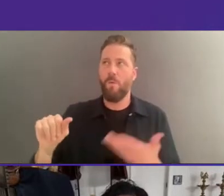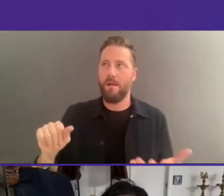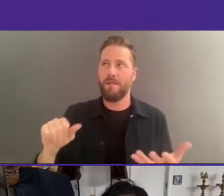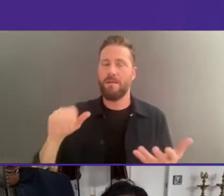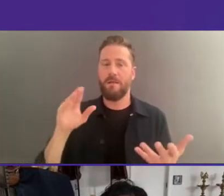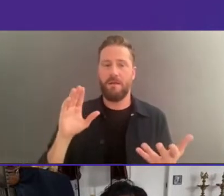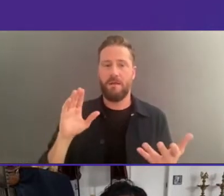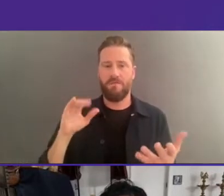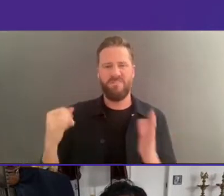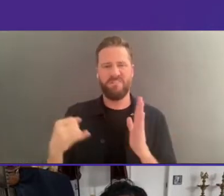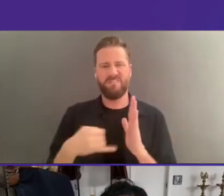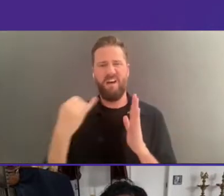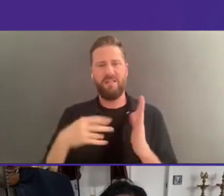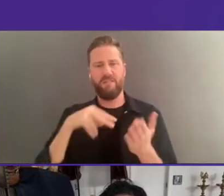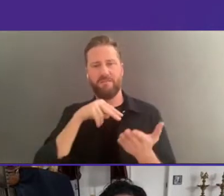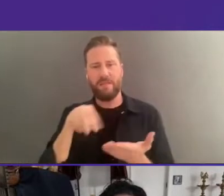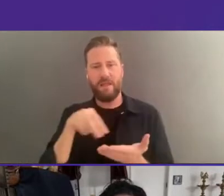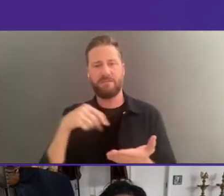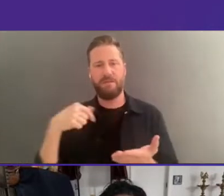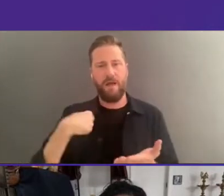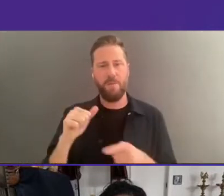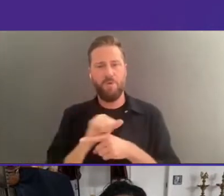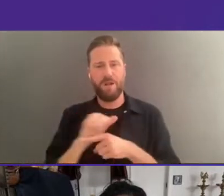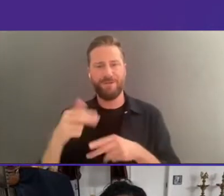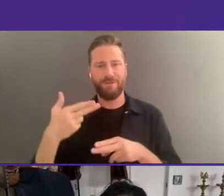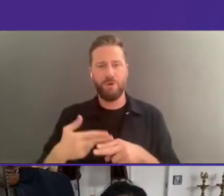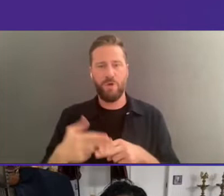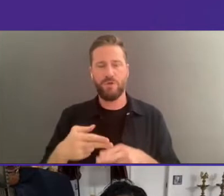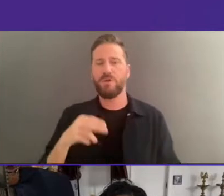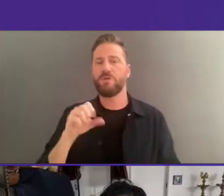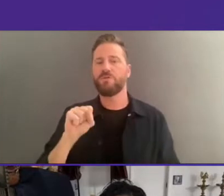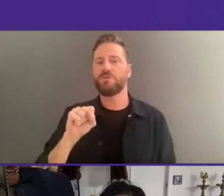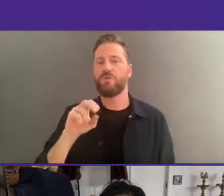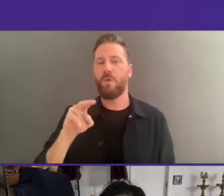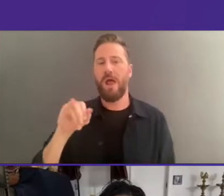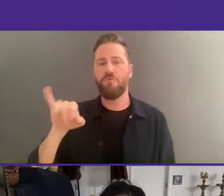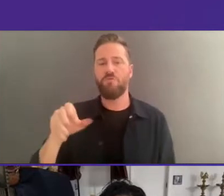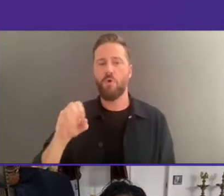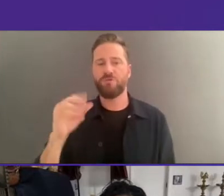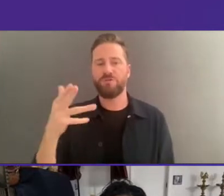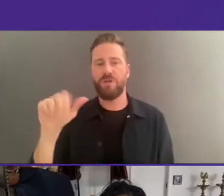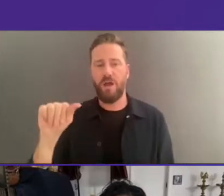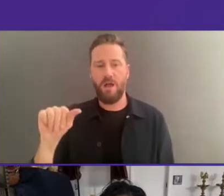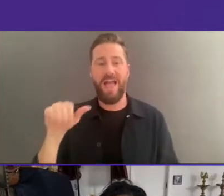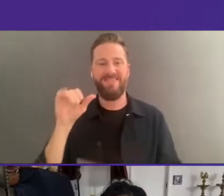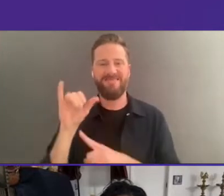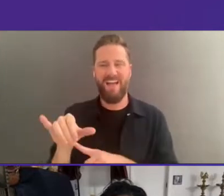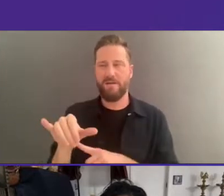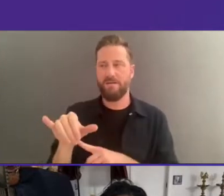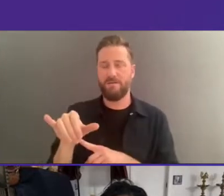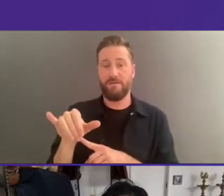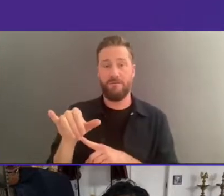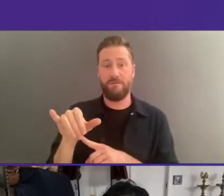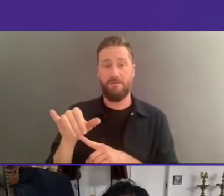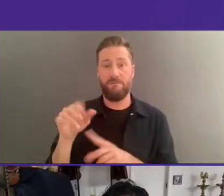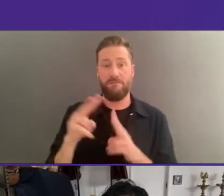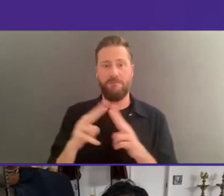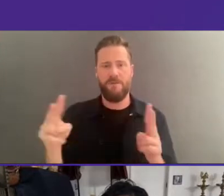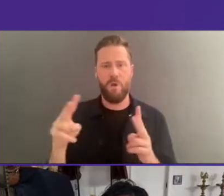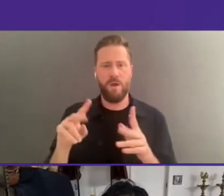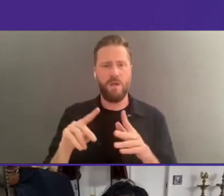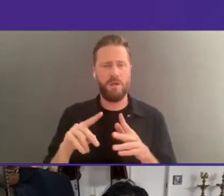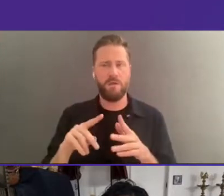The style of dance that I practice is called Song Haracho, and it's a very